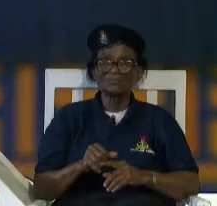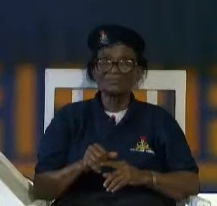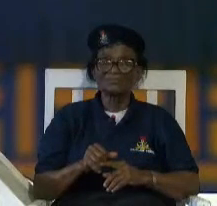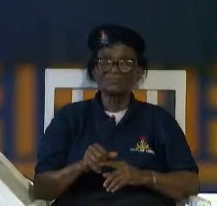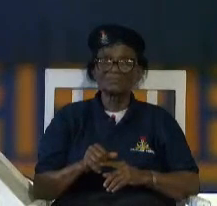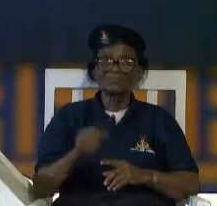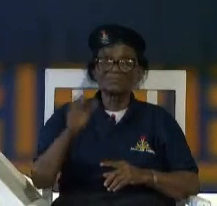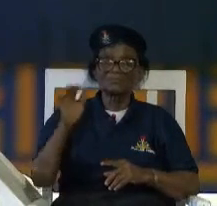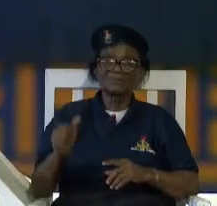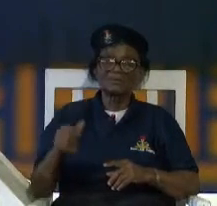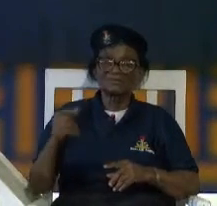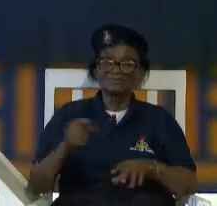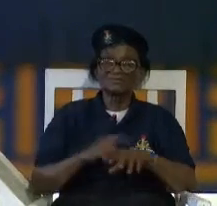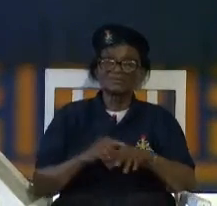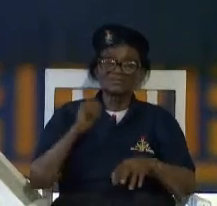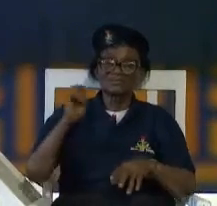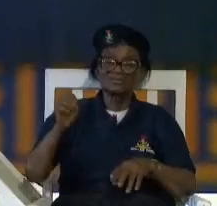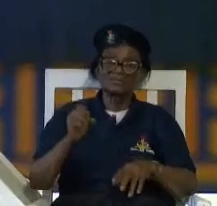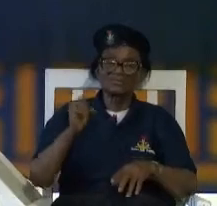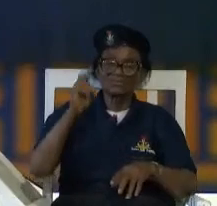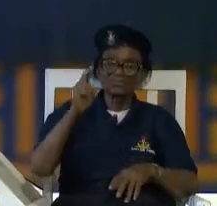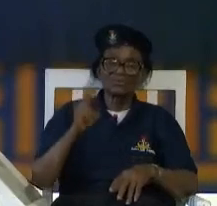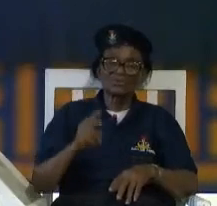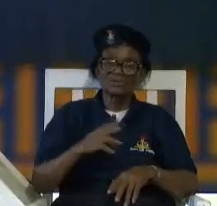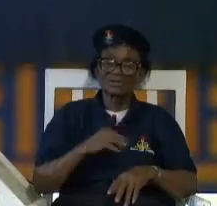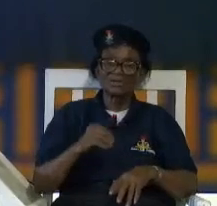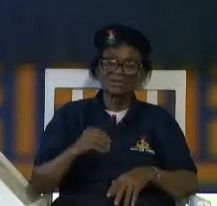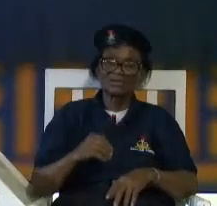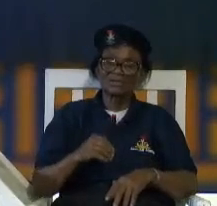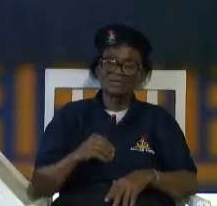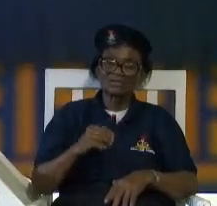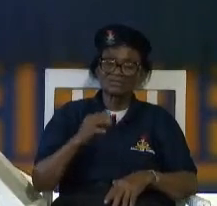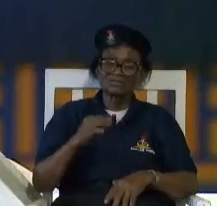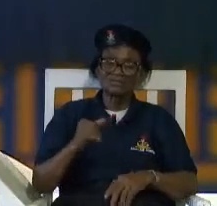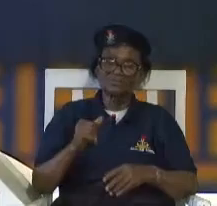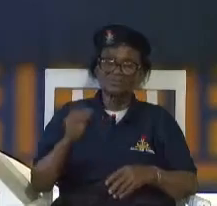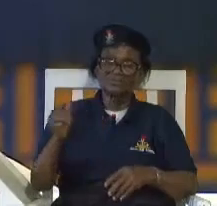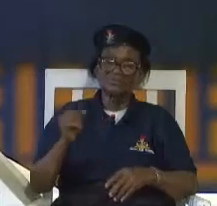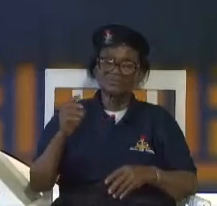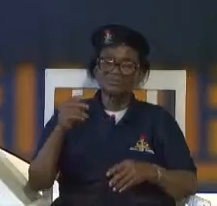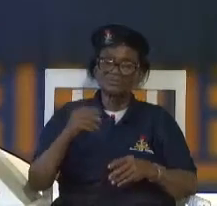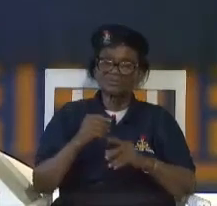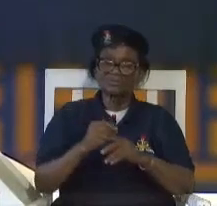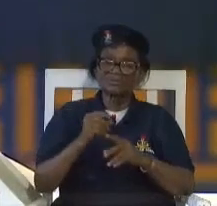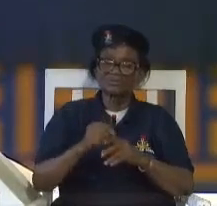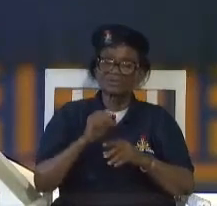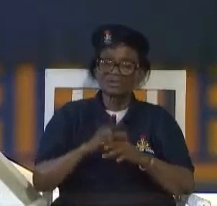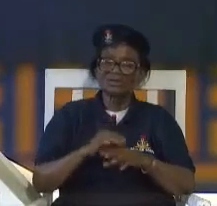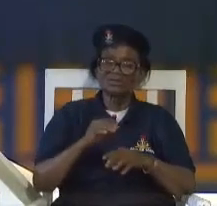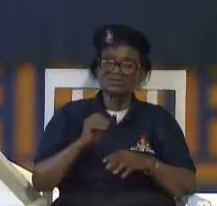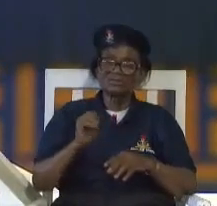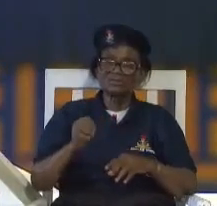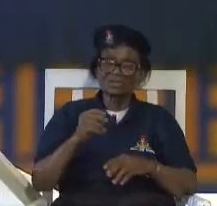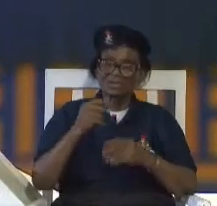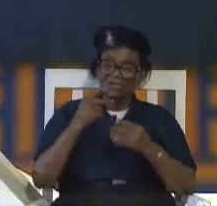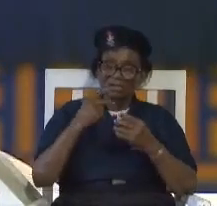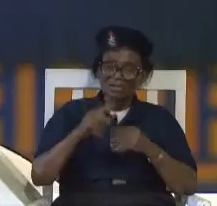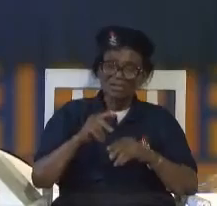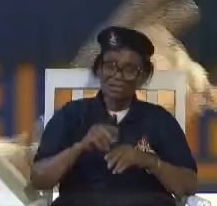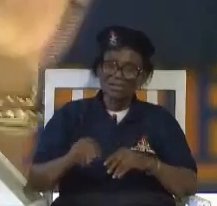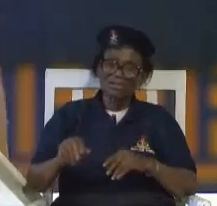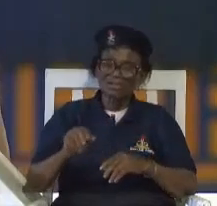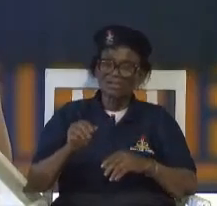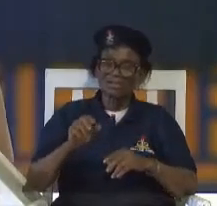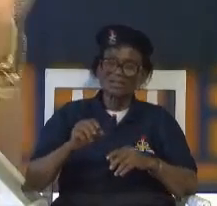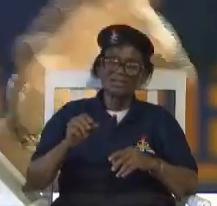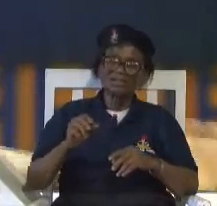By the time he woke up and he heard what had happened, he pronounced a curse on